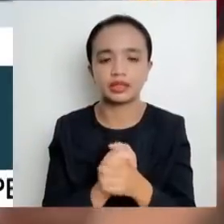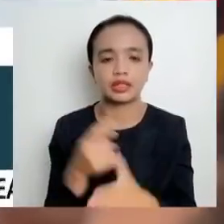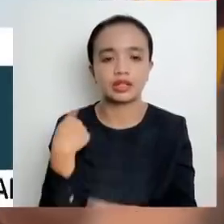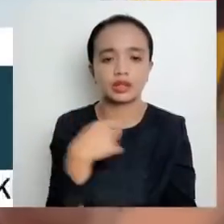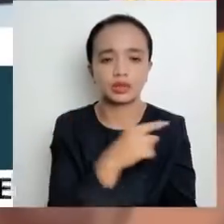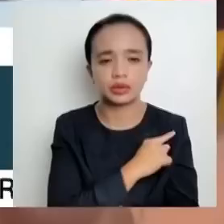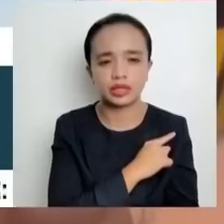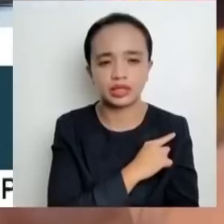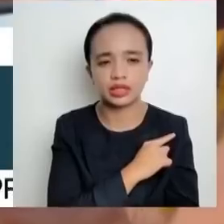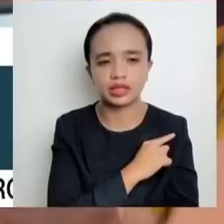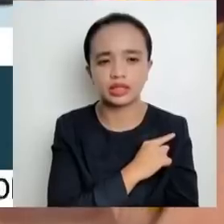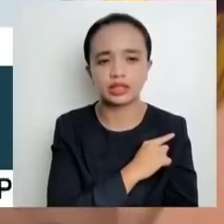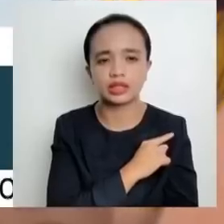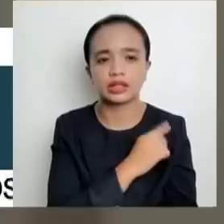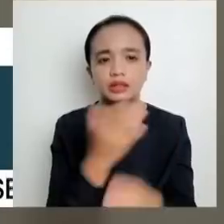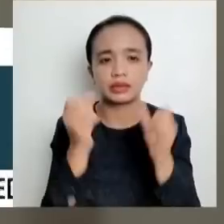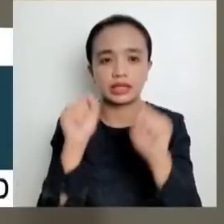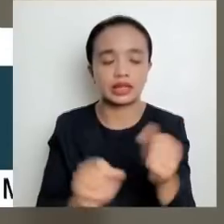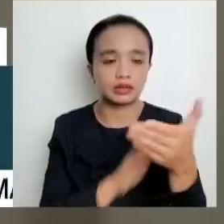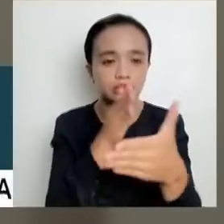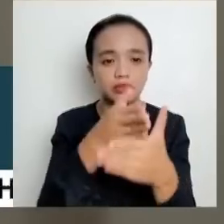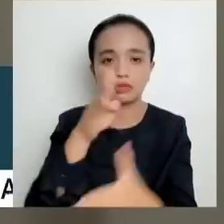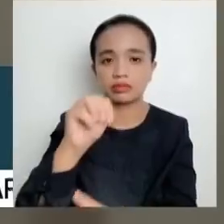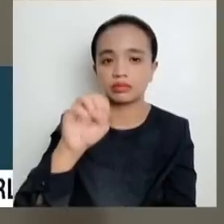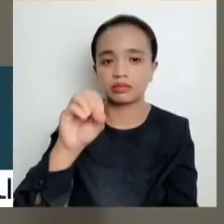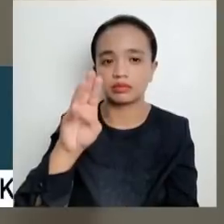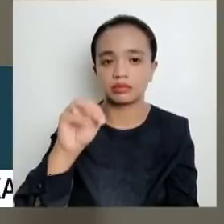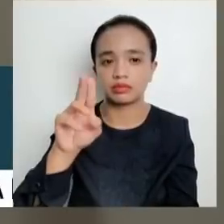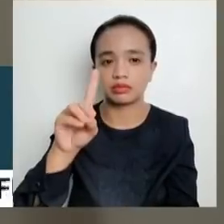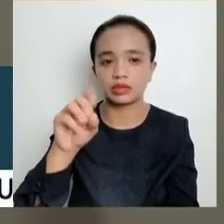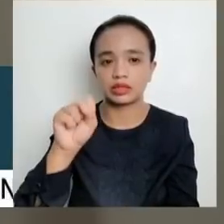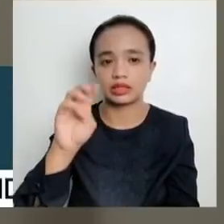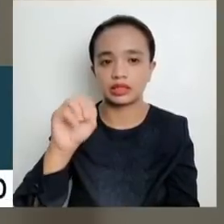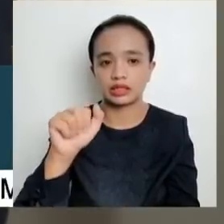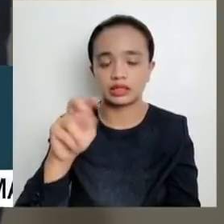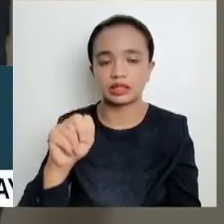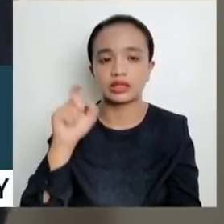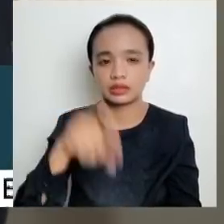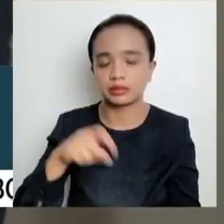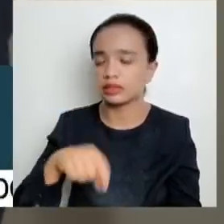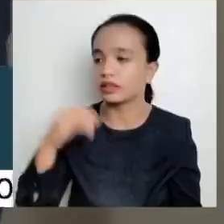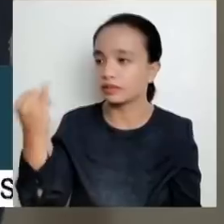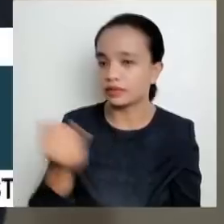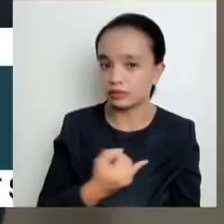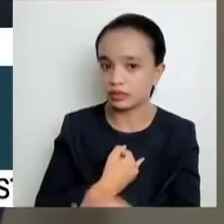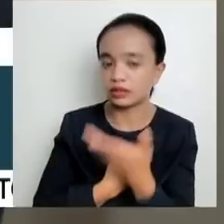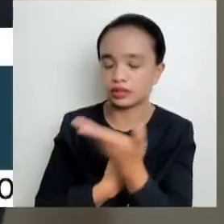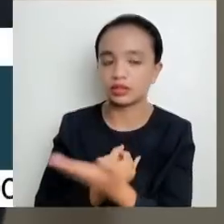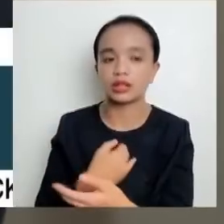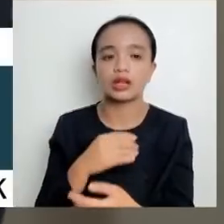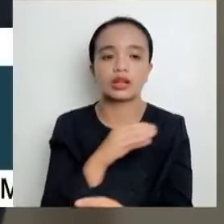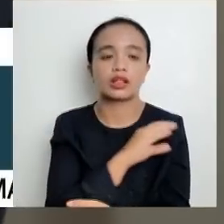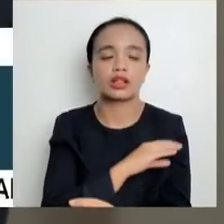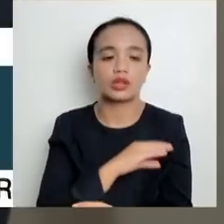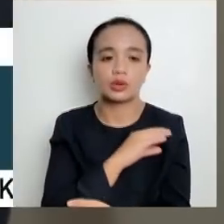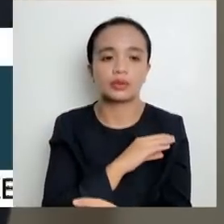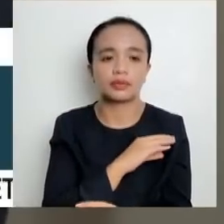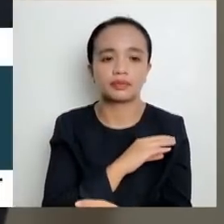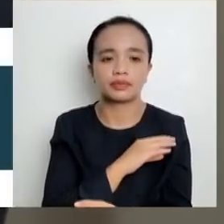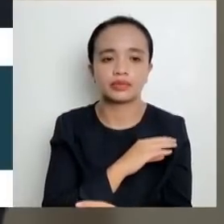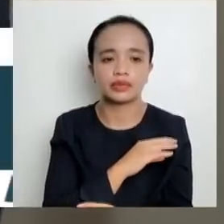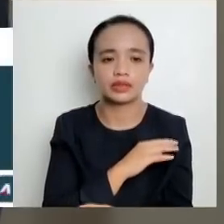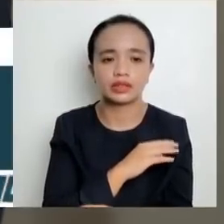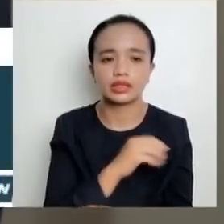to the Ombudsman, we will see. Hindi naman po talaga siya invited no, dito sa Committee on Ethics. And he wanted to appear